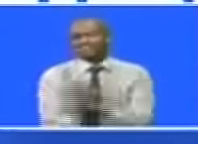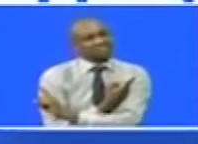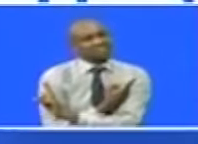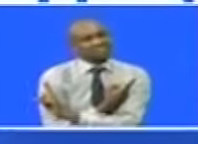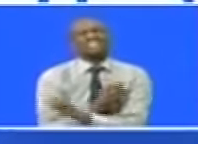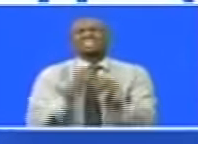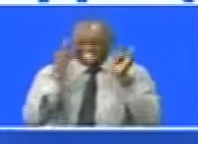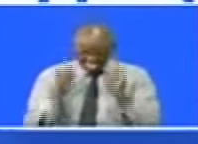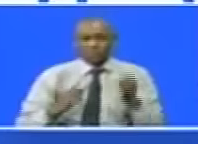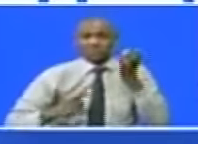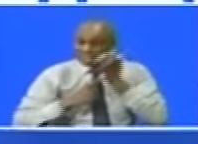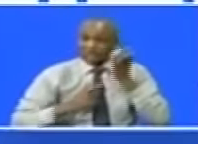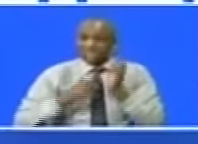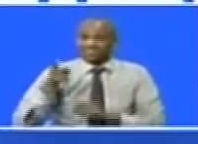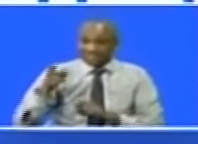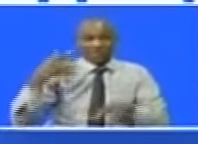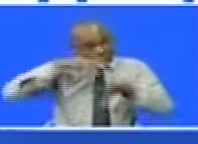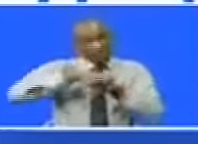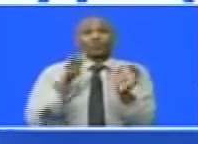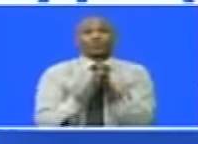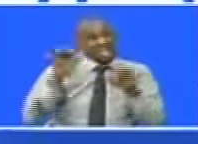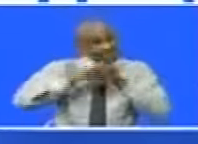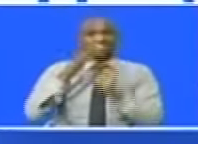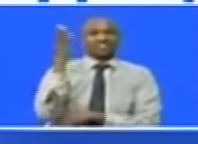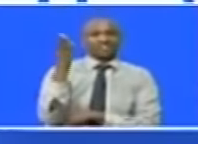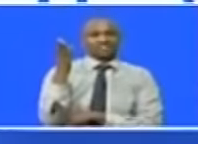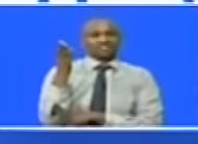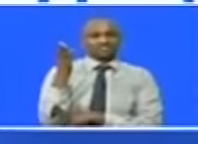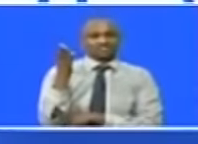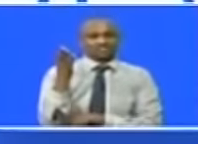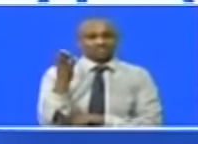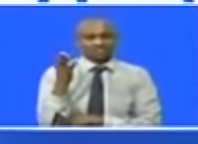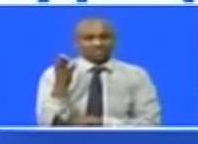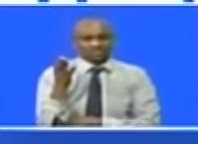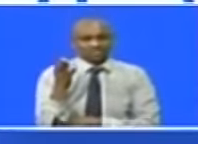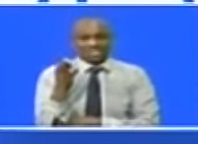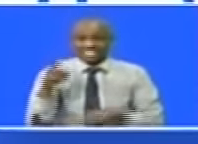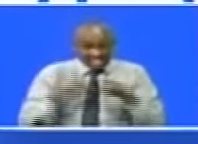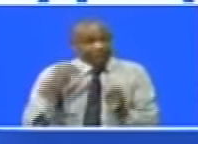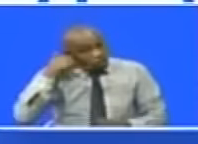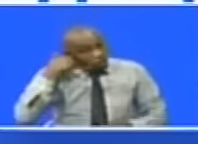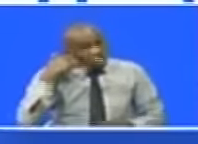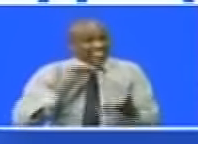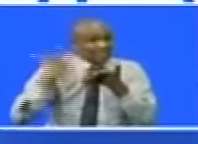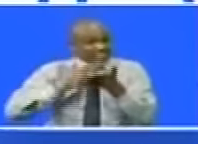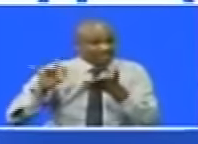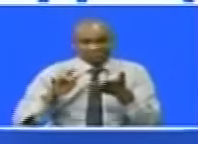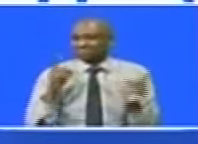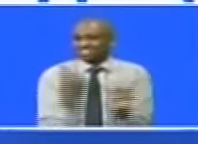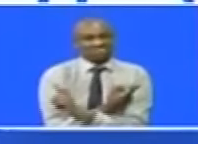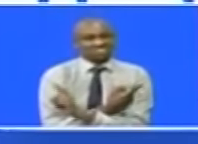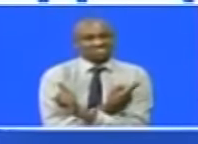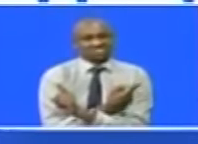They are the new types of handsets that are integrated with the whole system and work like smartphones. They can